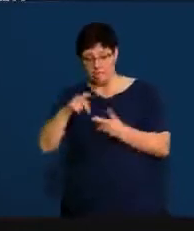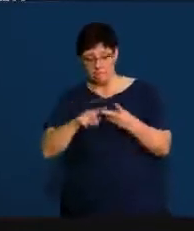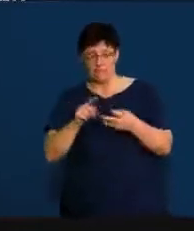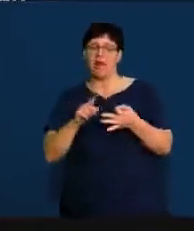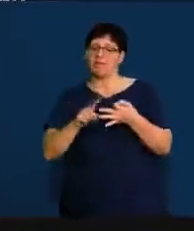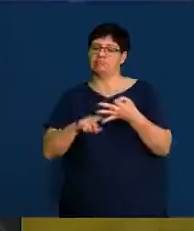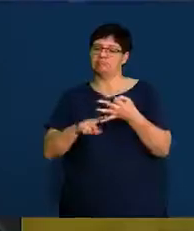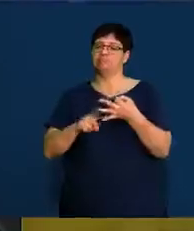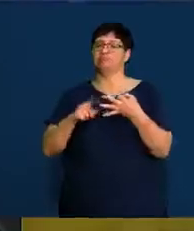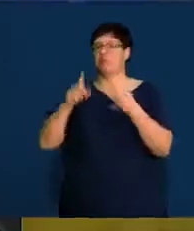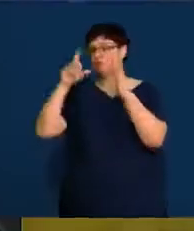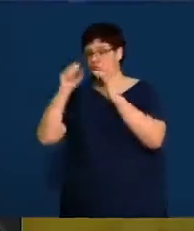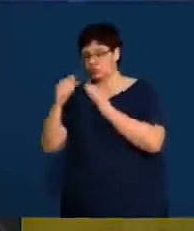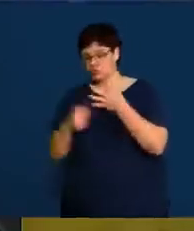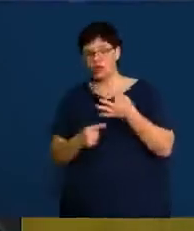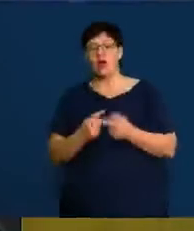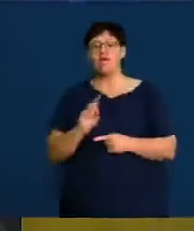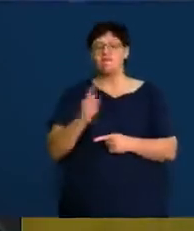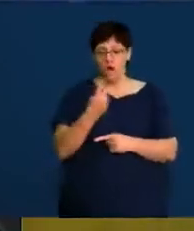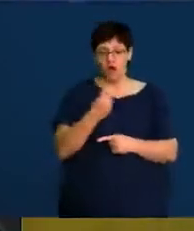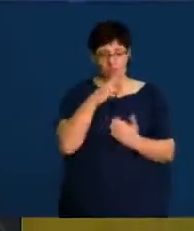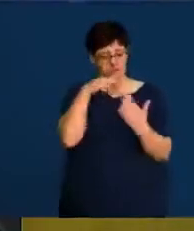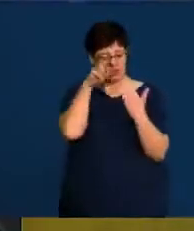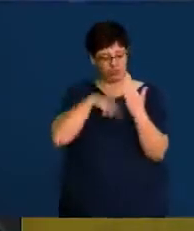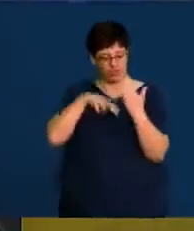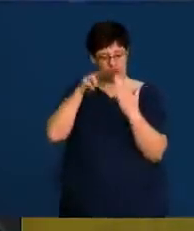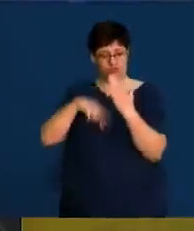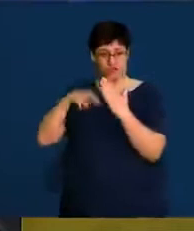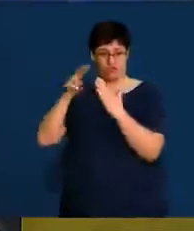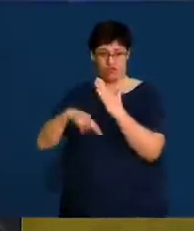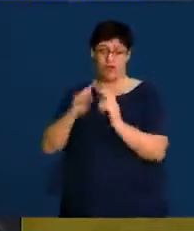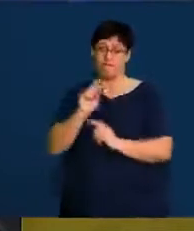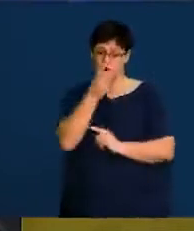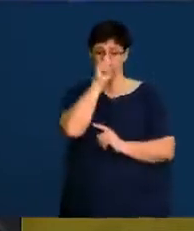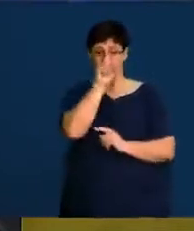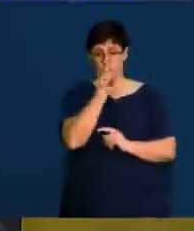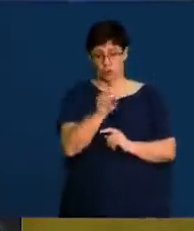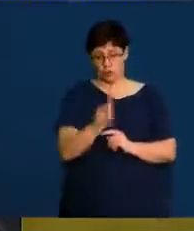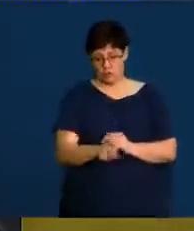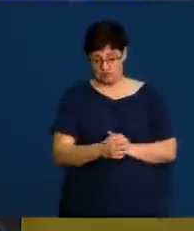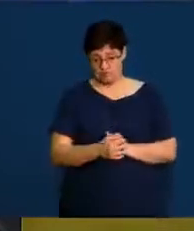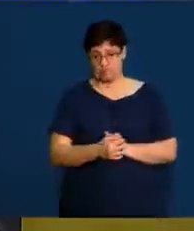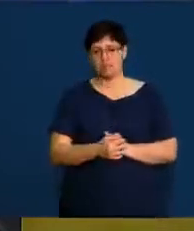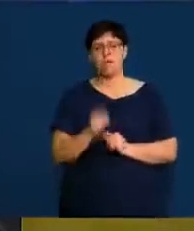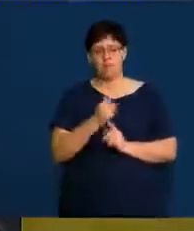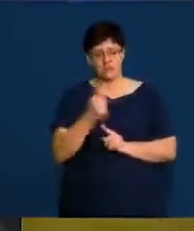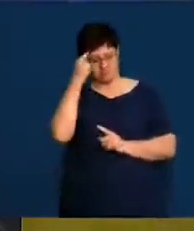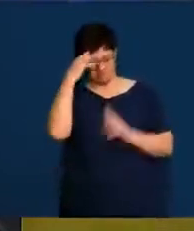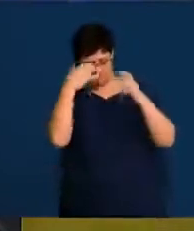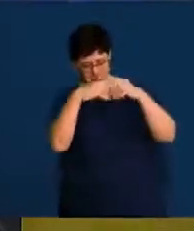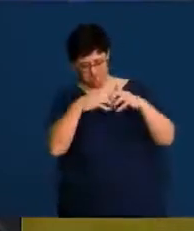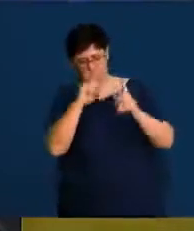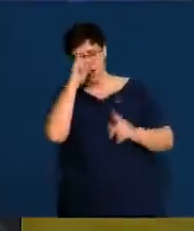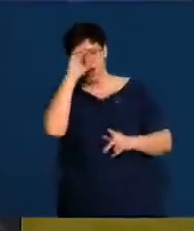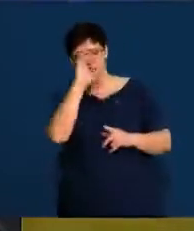photograph, the first few minutes should be spent reading the question paper and recollecting and